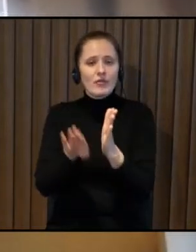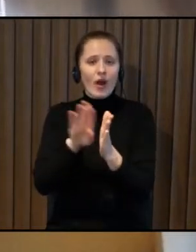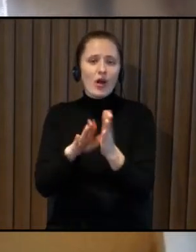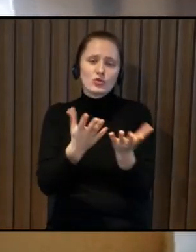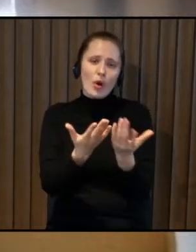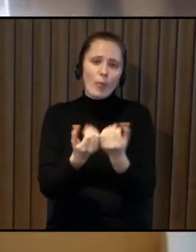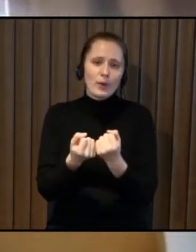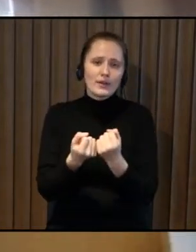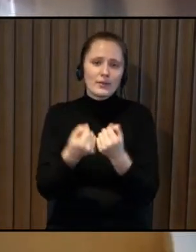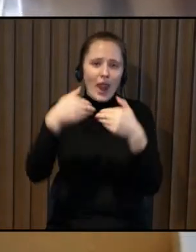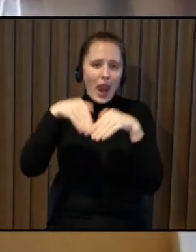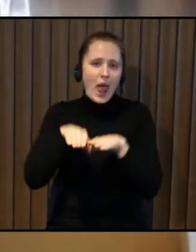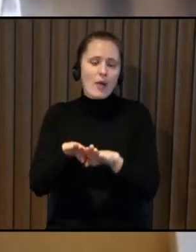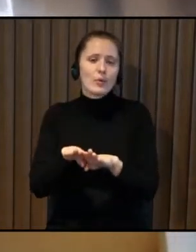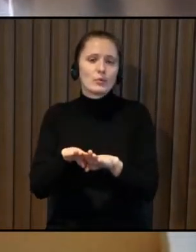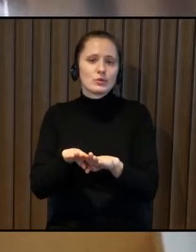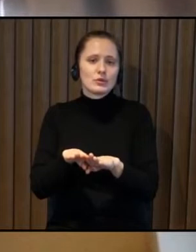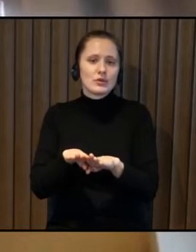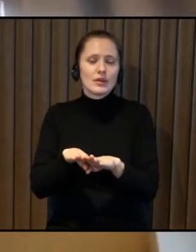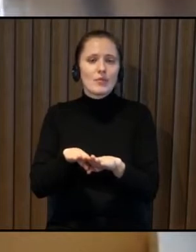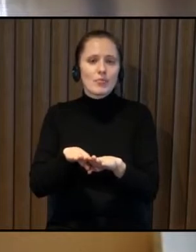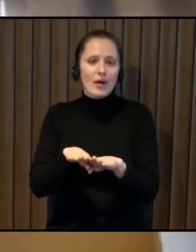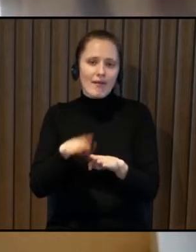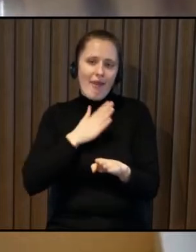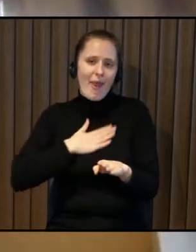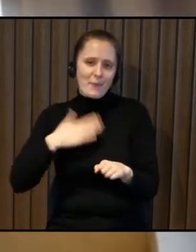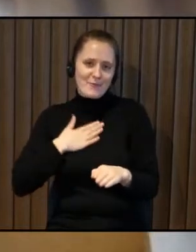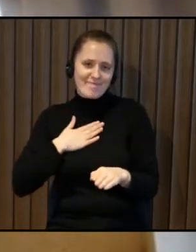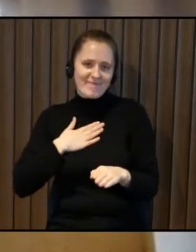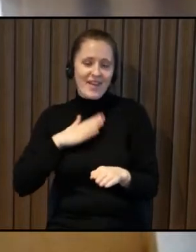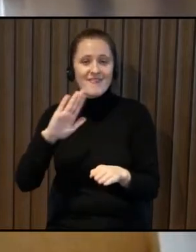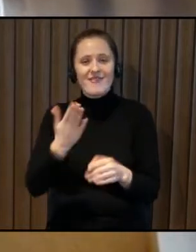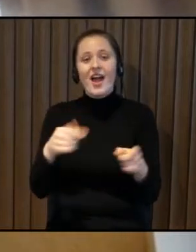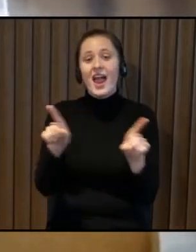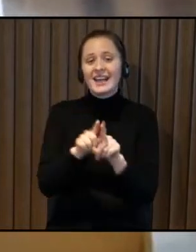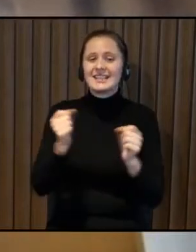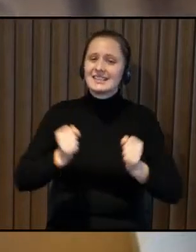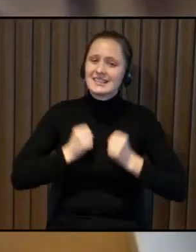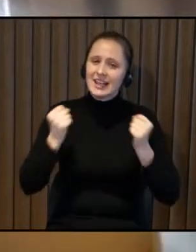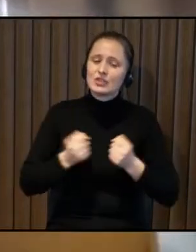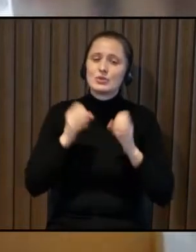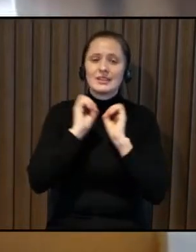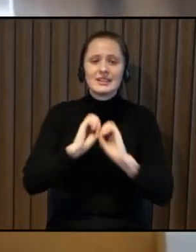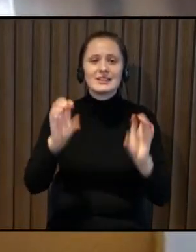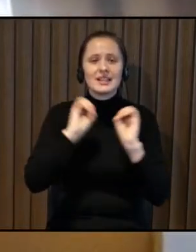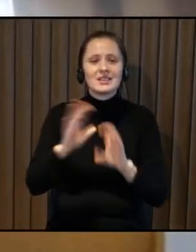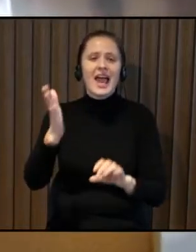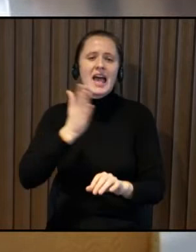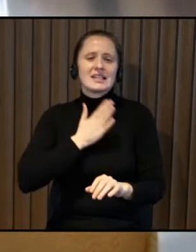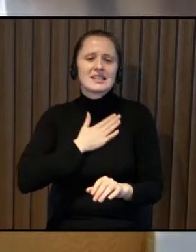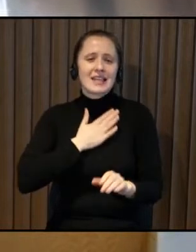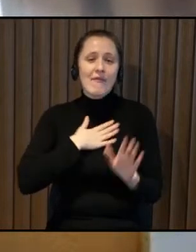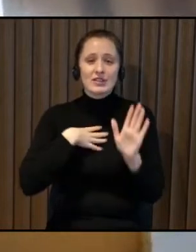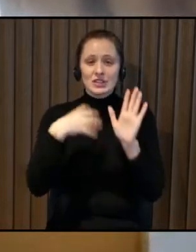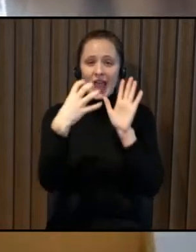a certain emotional status where he or she can take decisions that are beneficial for